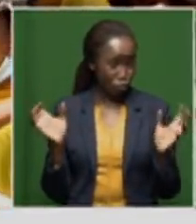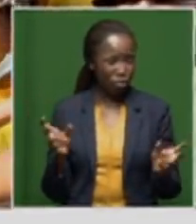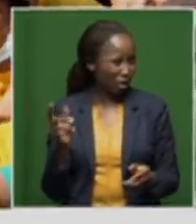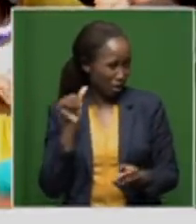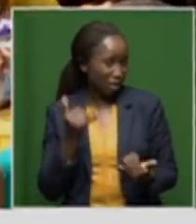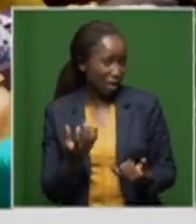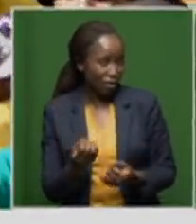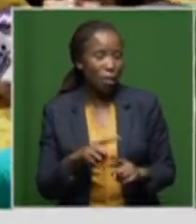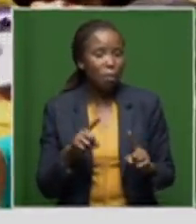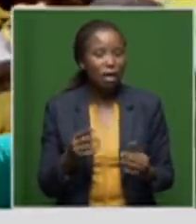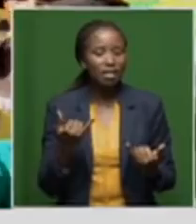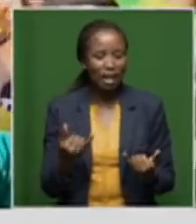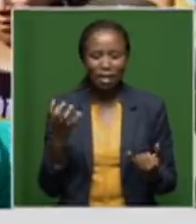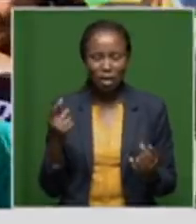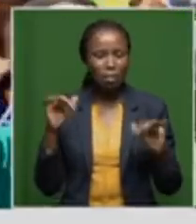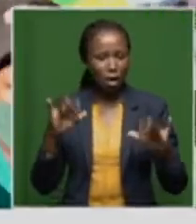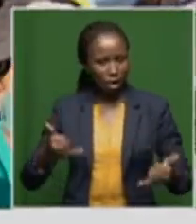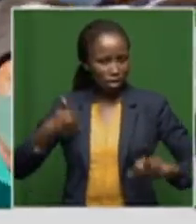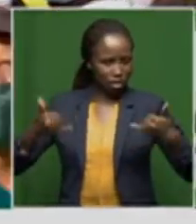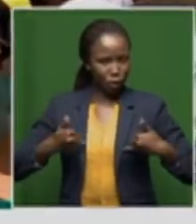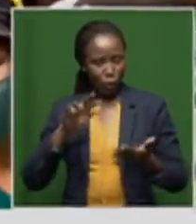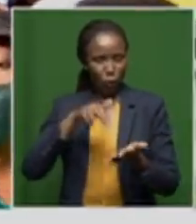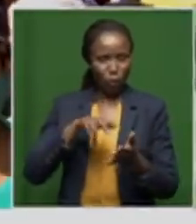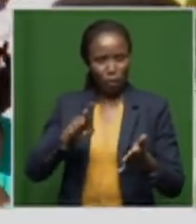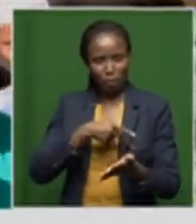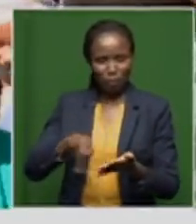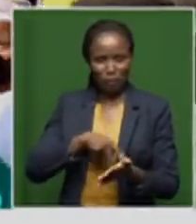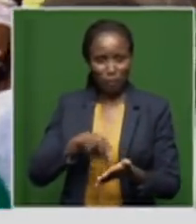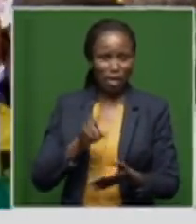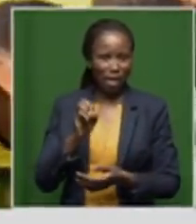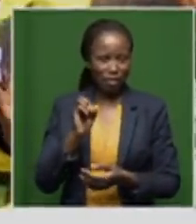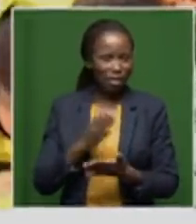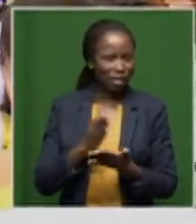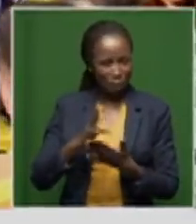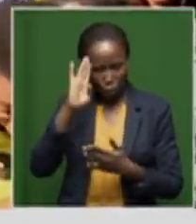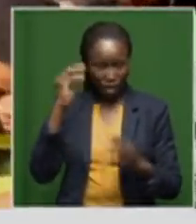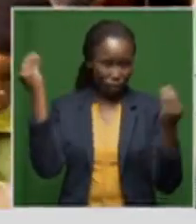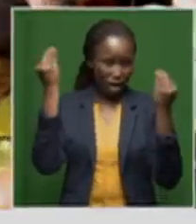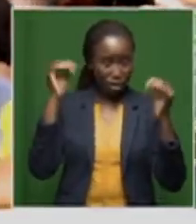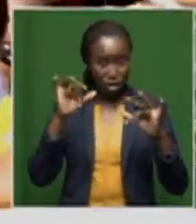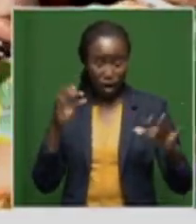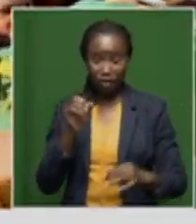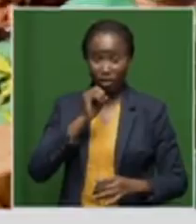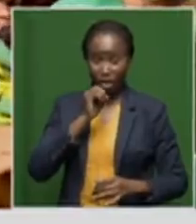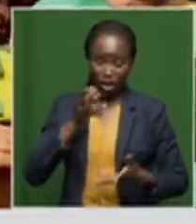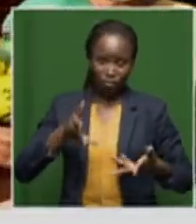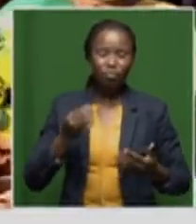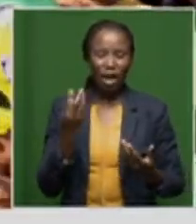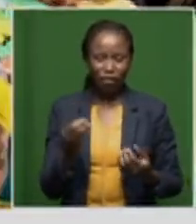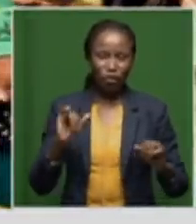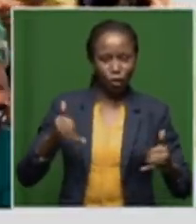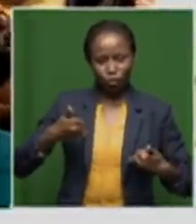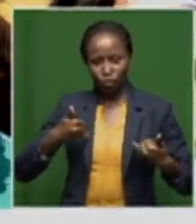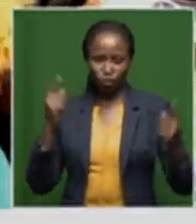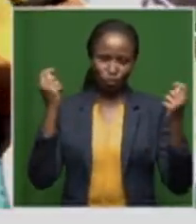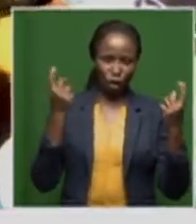is a whole list of entertainers that are here. Well-known musicians have been brought here to entertain the